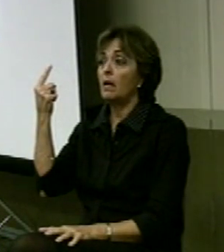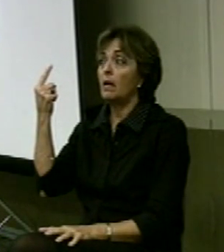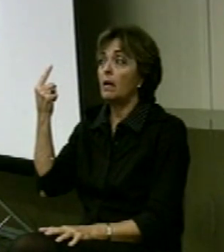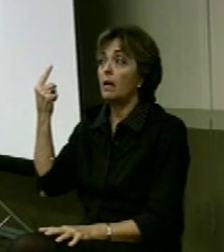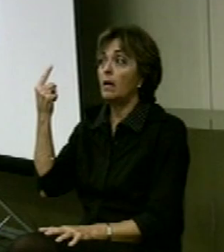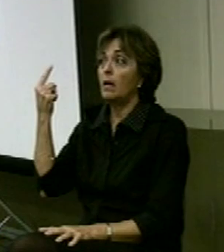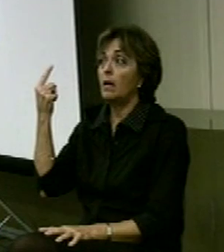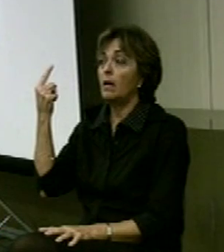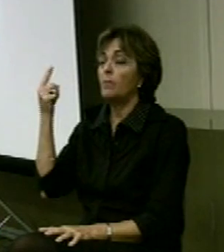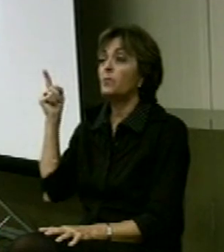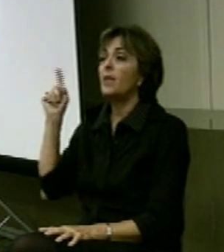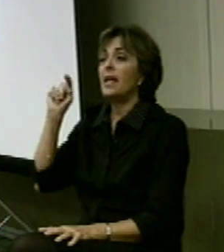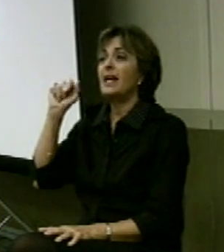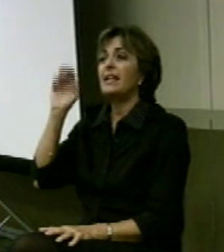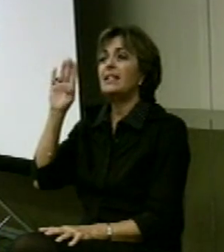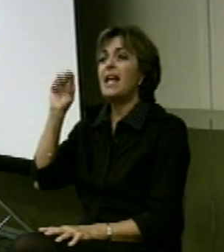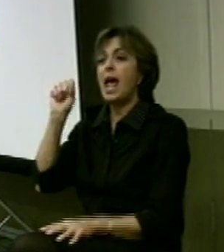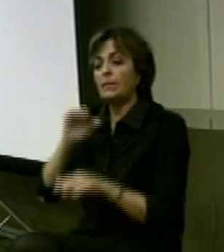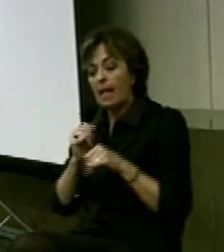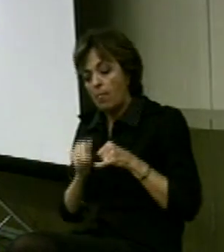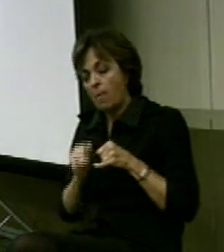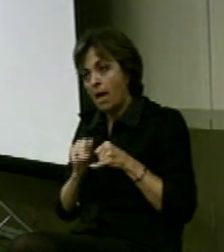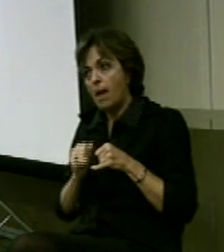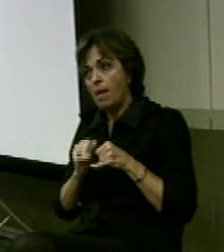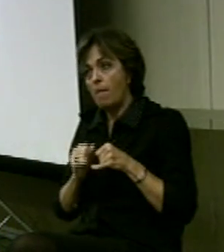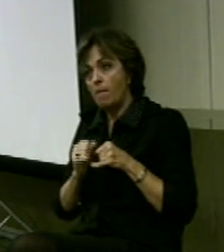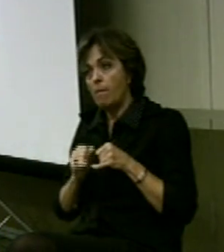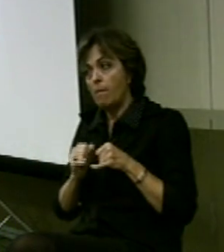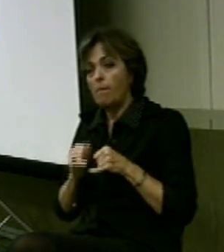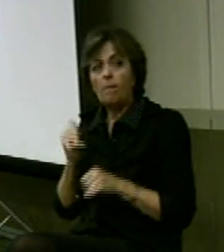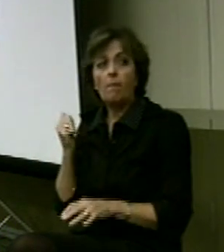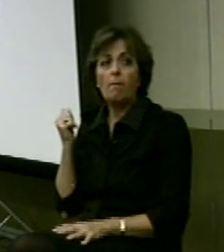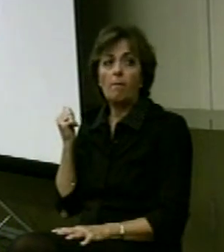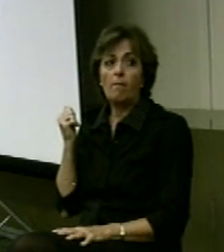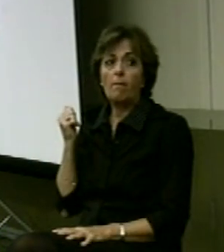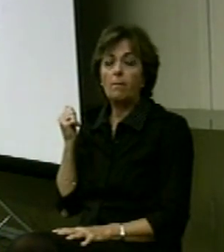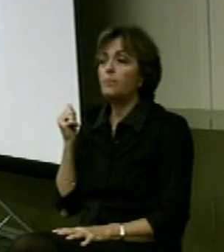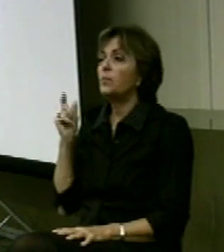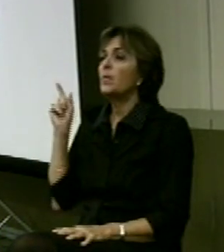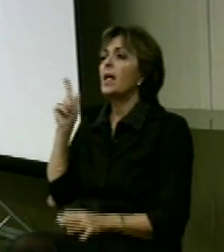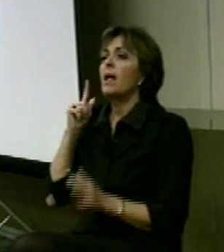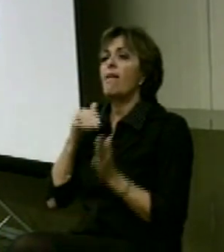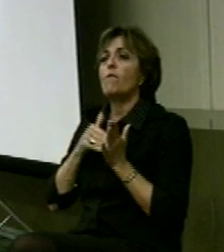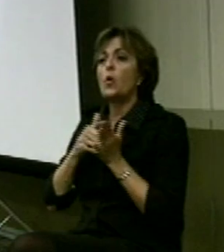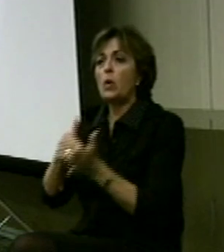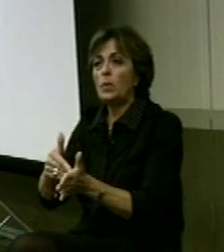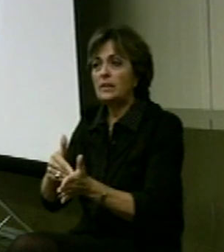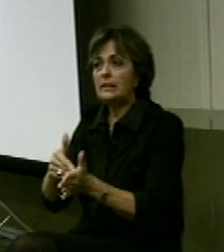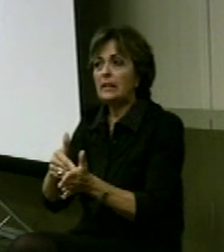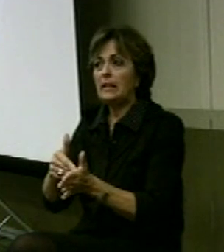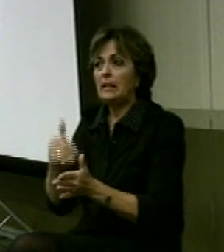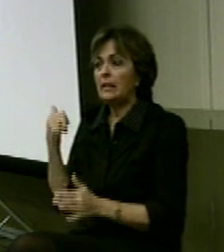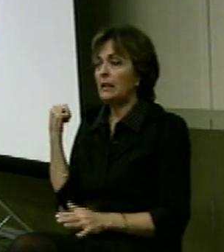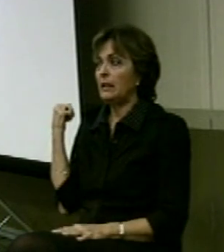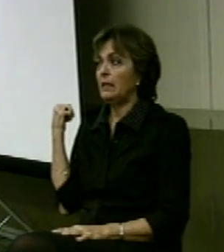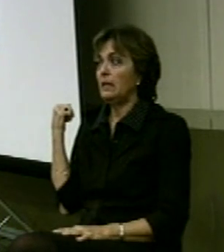how do I? Tabs at the bottom. Yeah, I'm just gonna. So this is